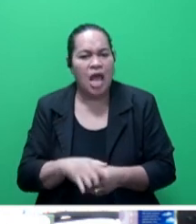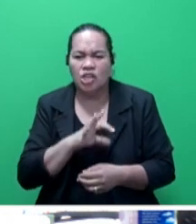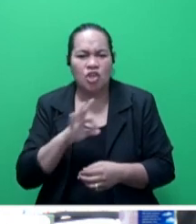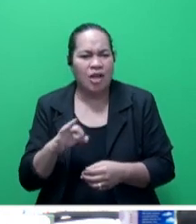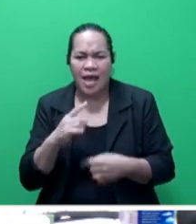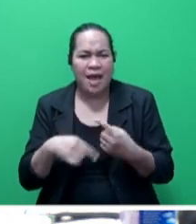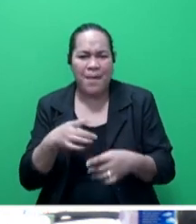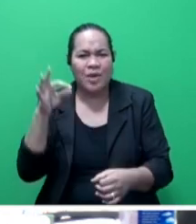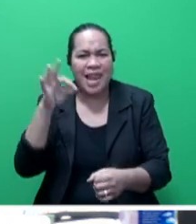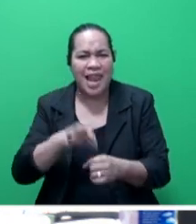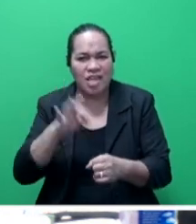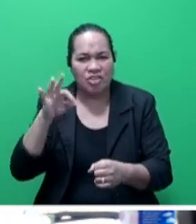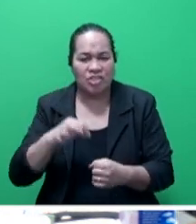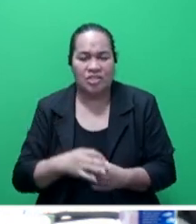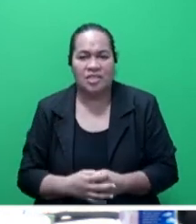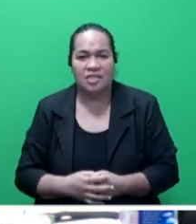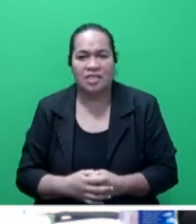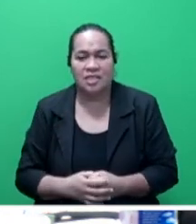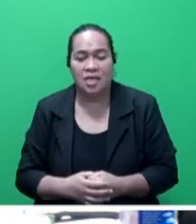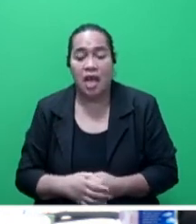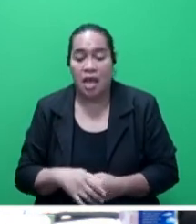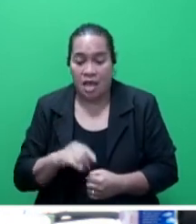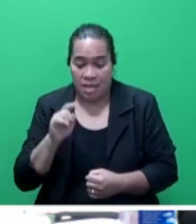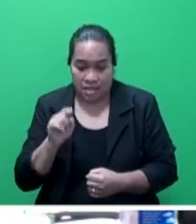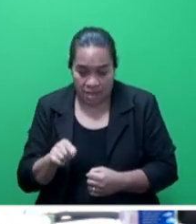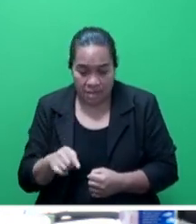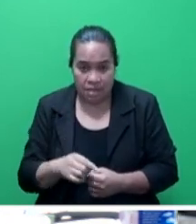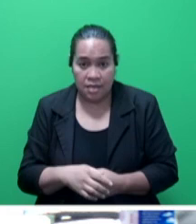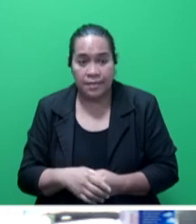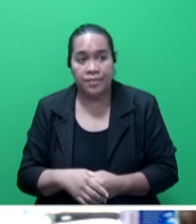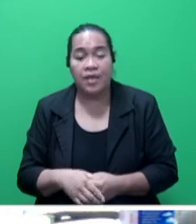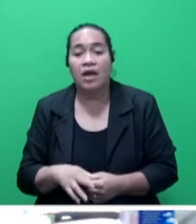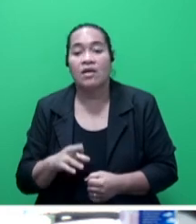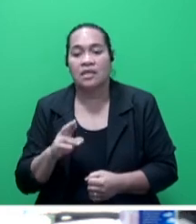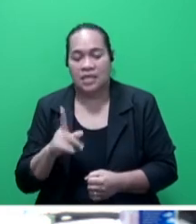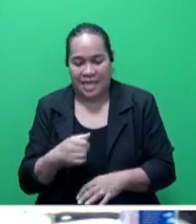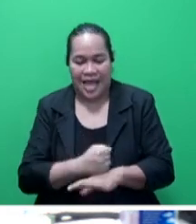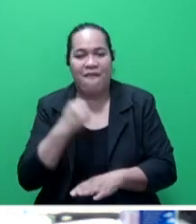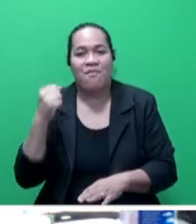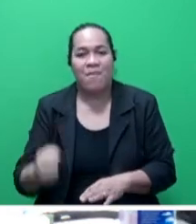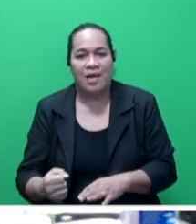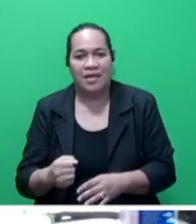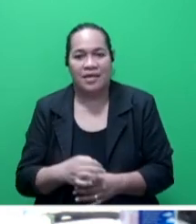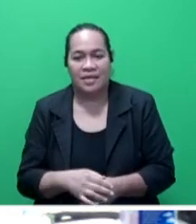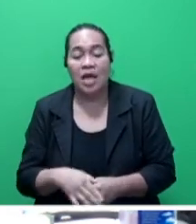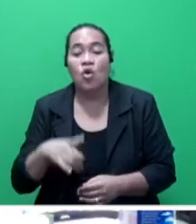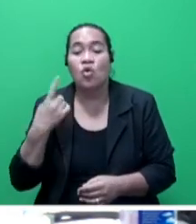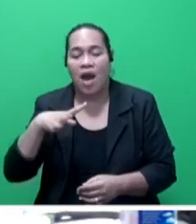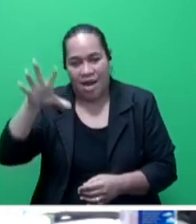elections, honourable members, but this is the government that